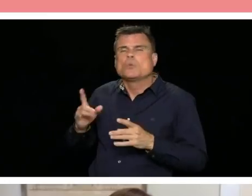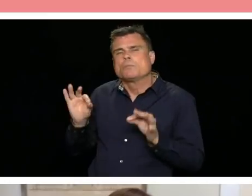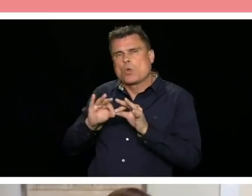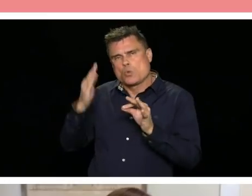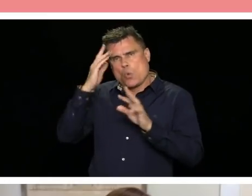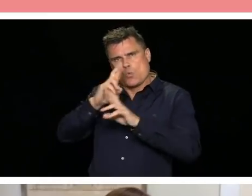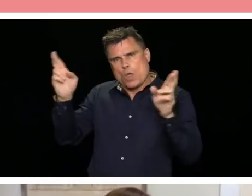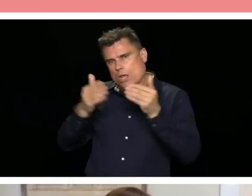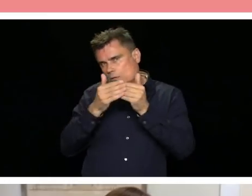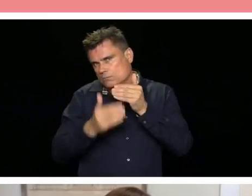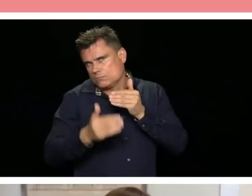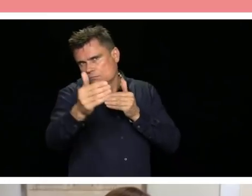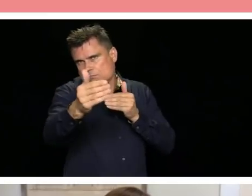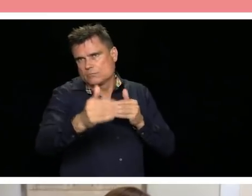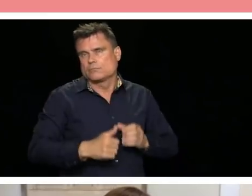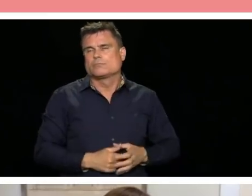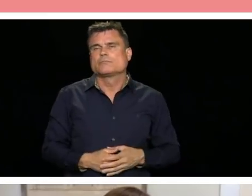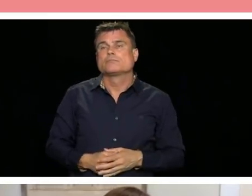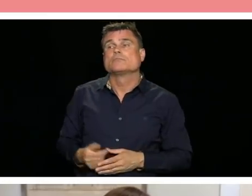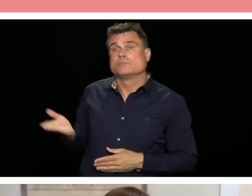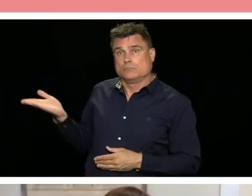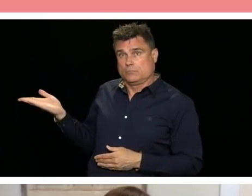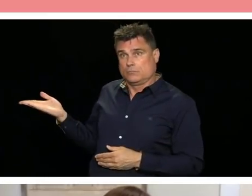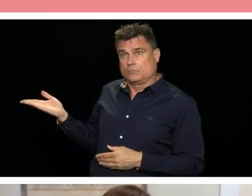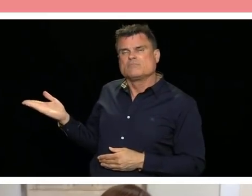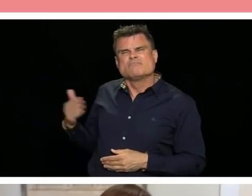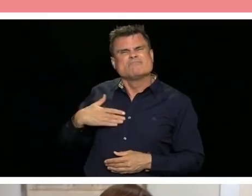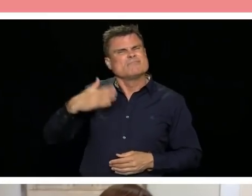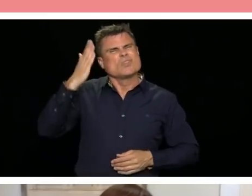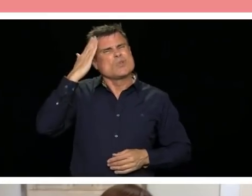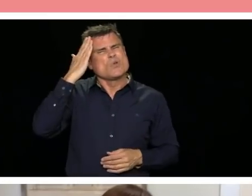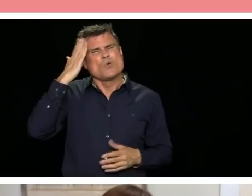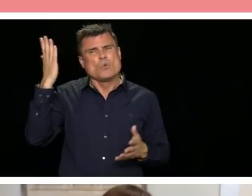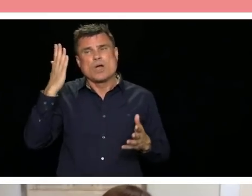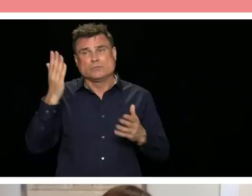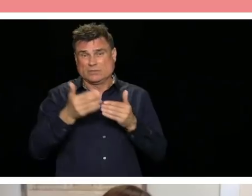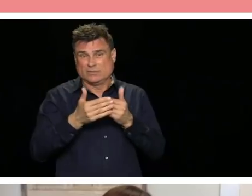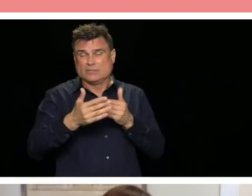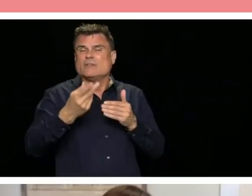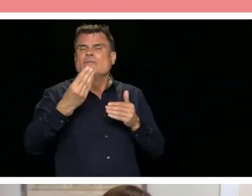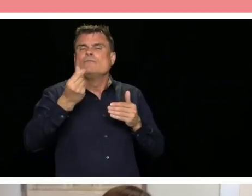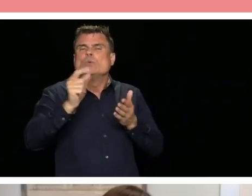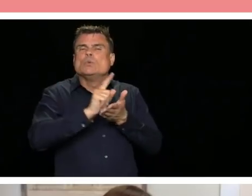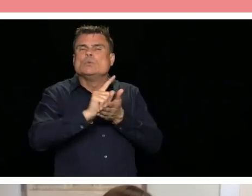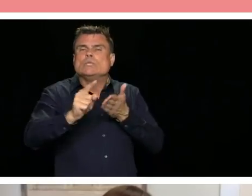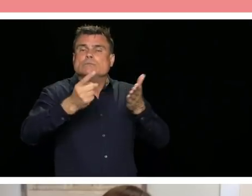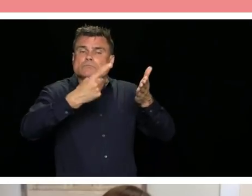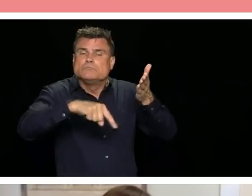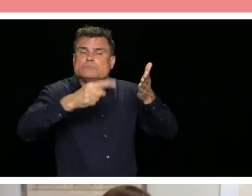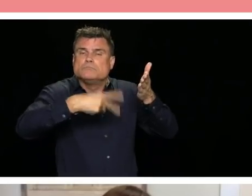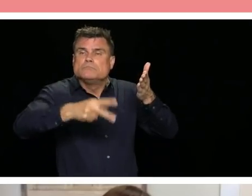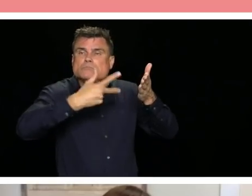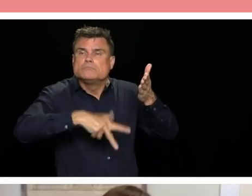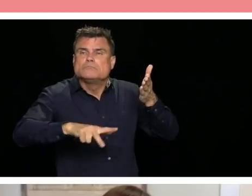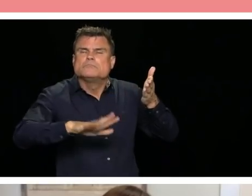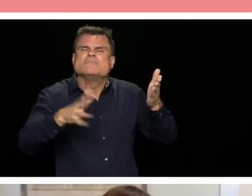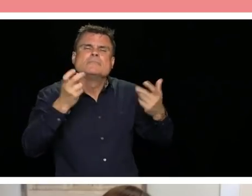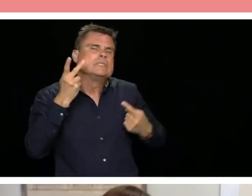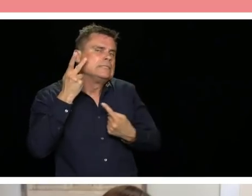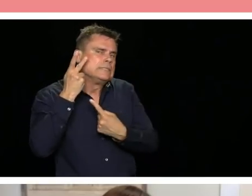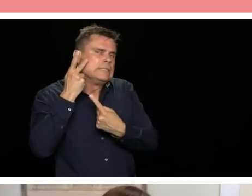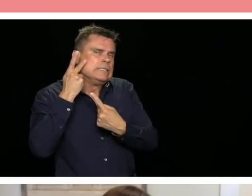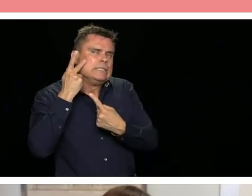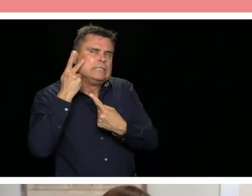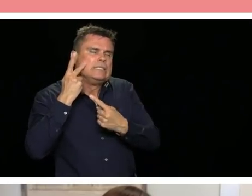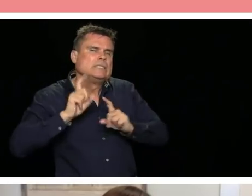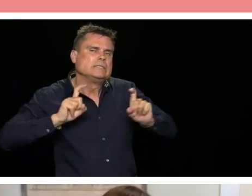exploratory few weeks as everyone tries to figure out how to make all of this work. And people aren't going to get it perfect, and that's okay